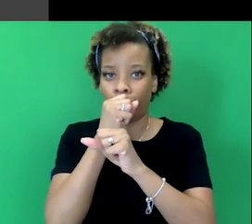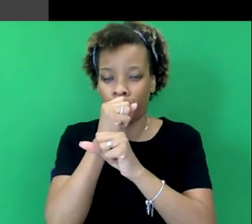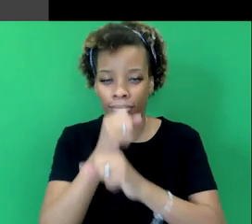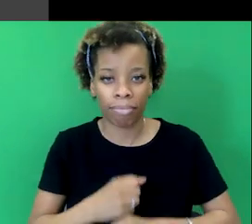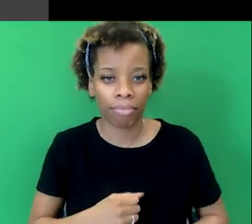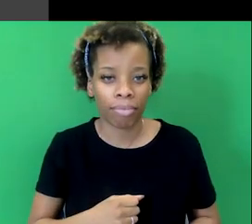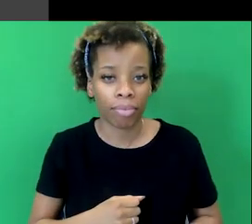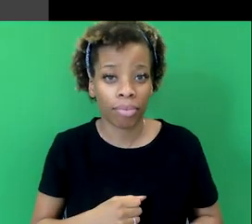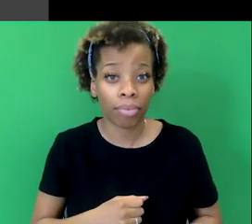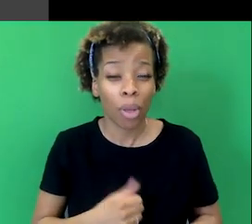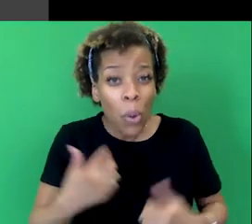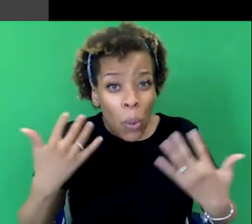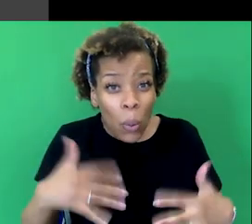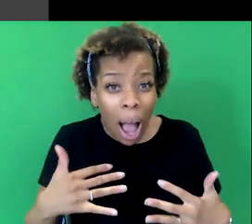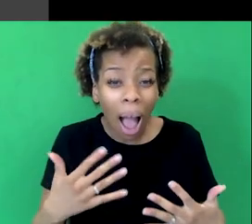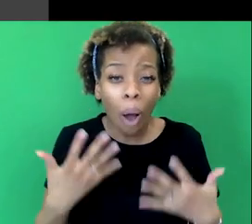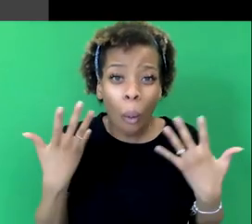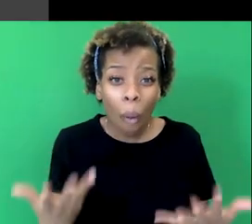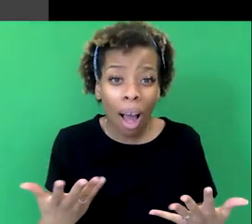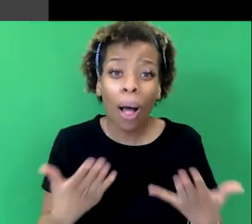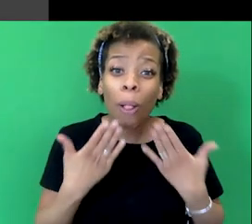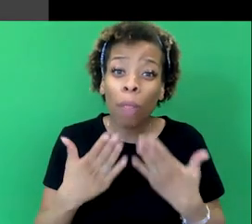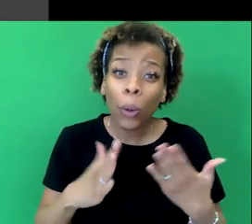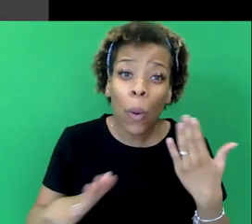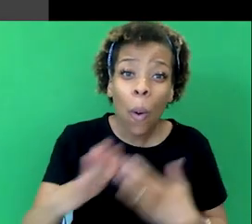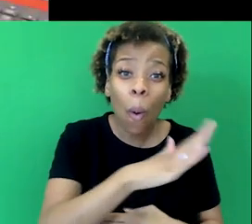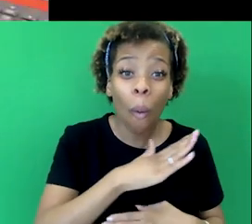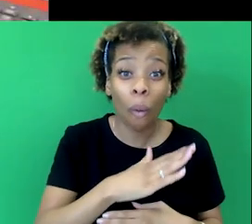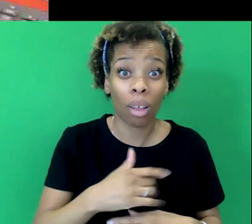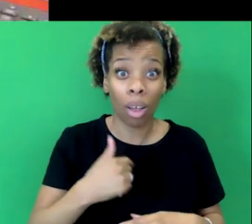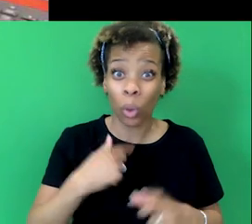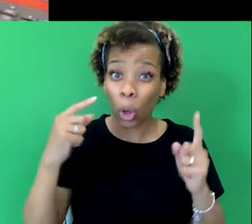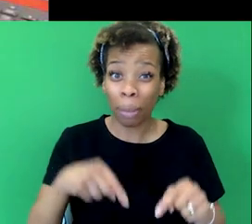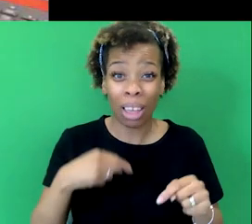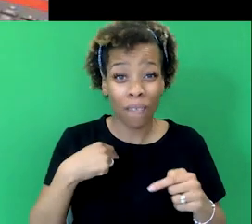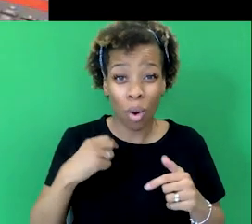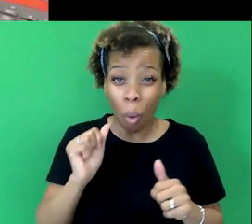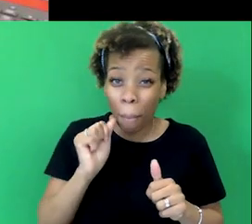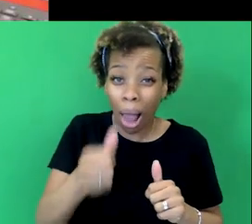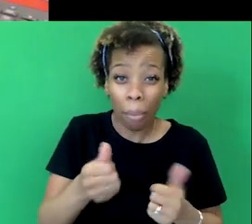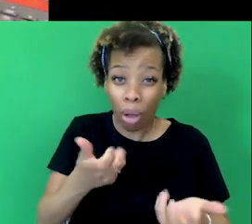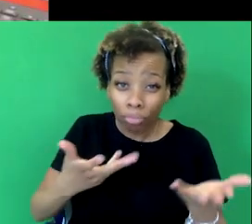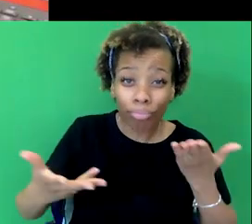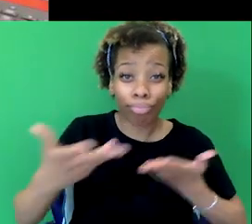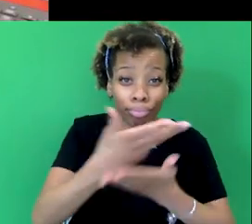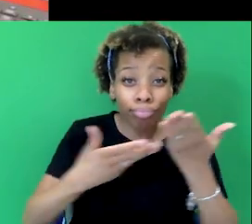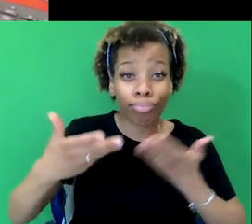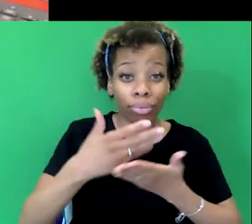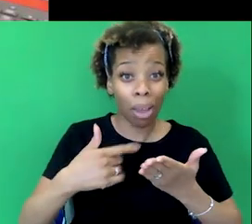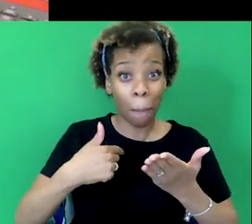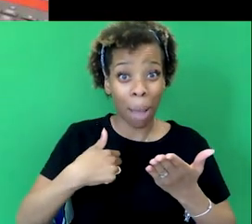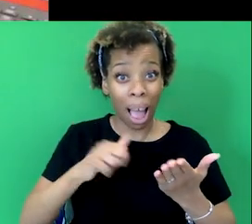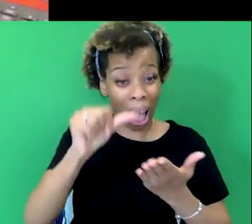Wow. Well, thank you, all of you. We could be here for a very long time. My list of questions